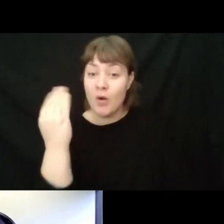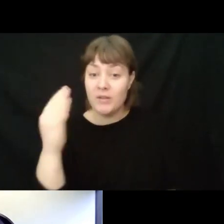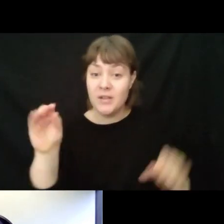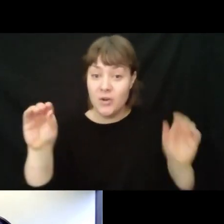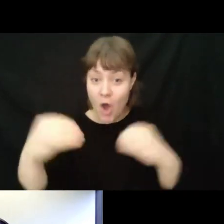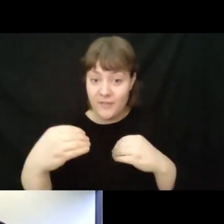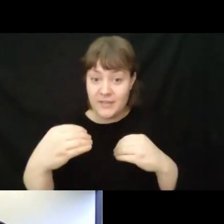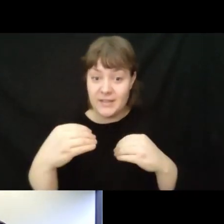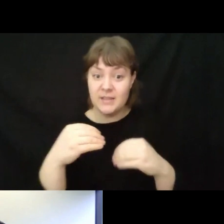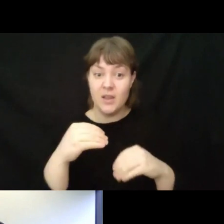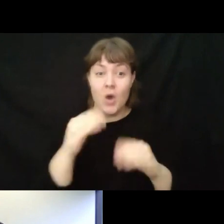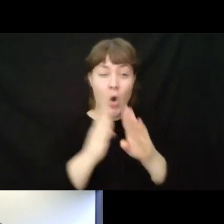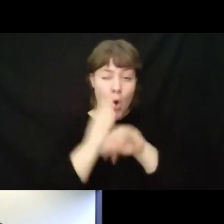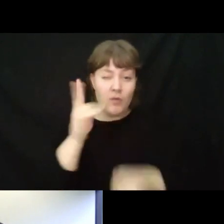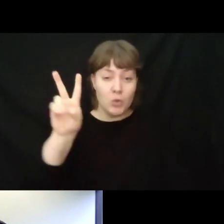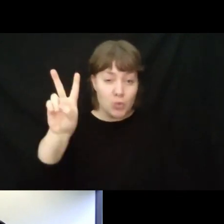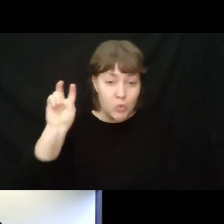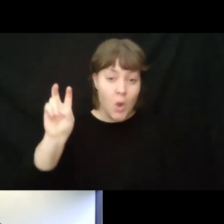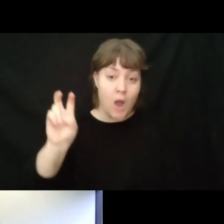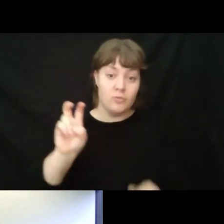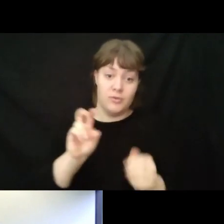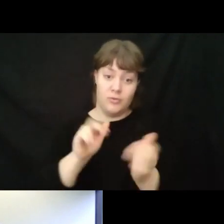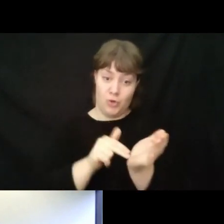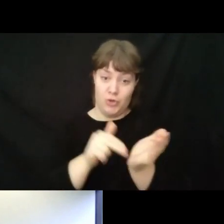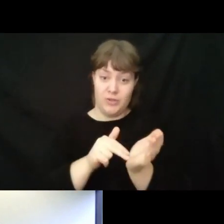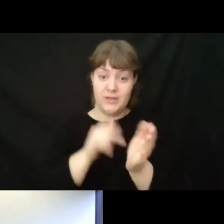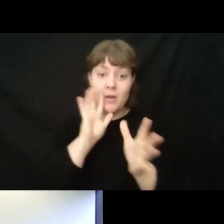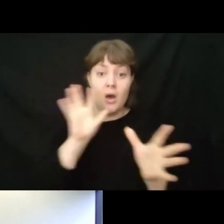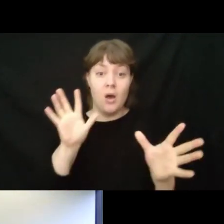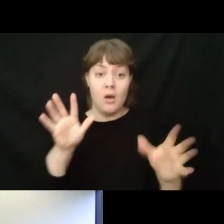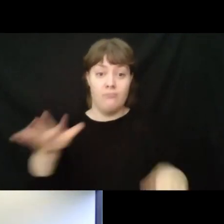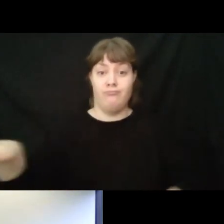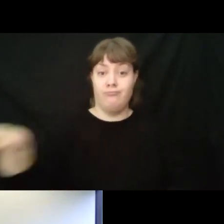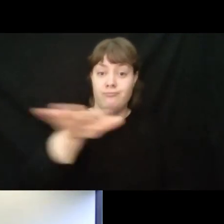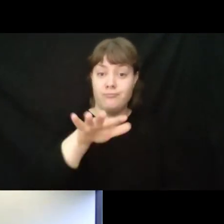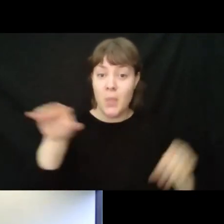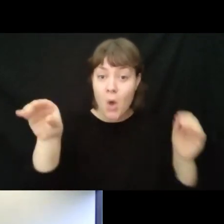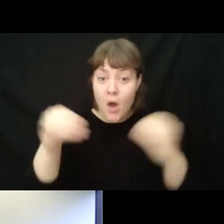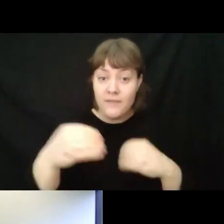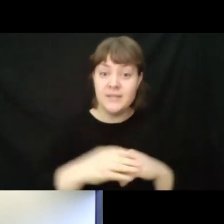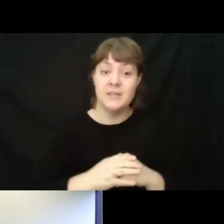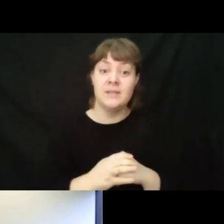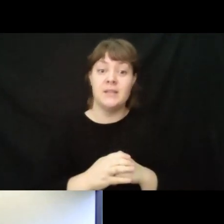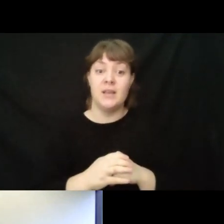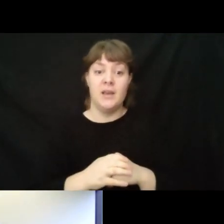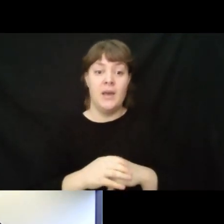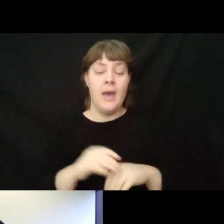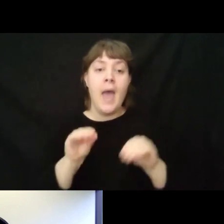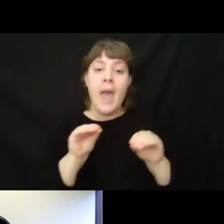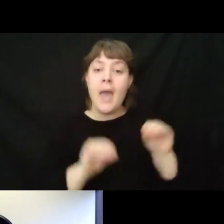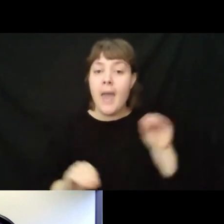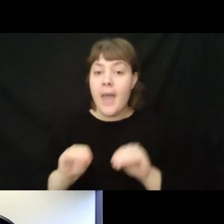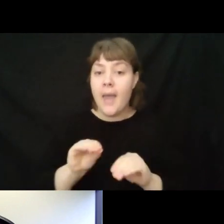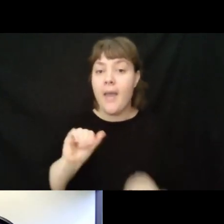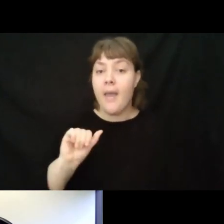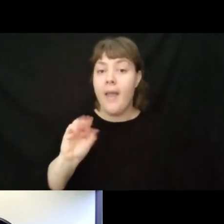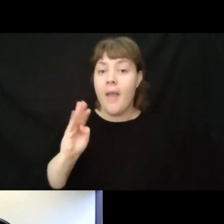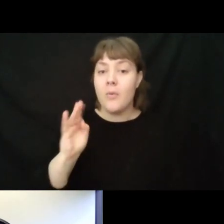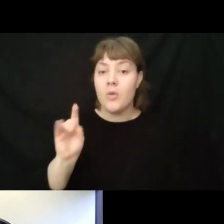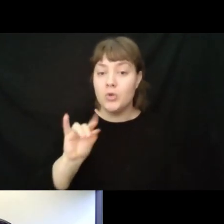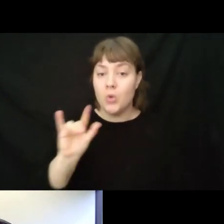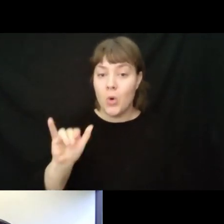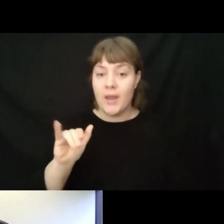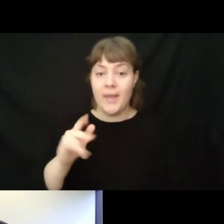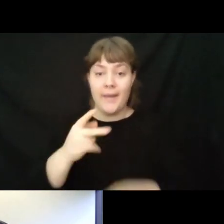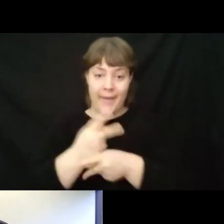200 nurses. We have who make up those practices. We have ambulatory care techs, about 40 of